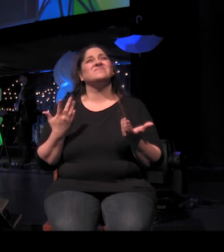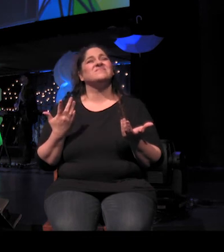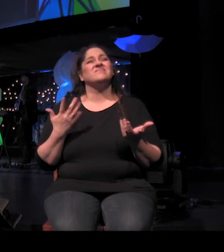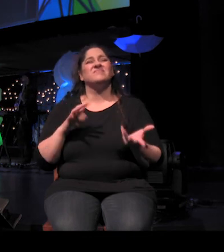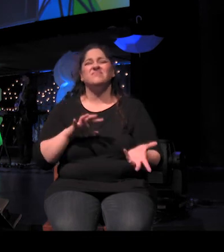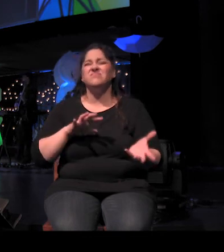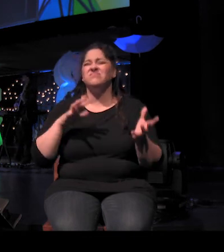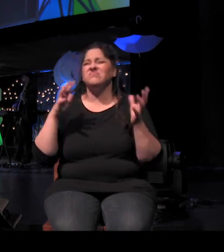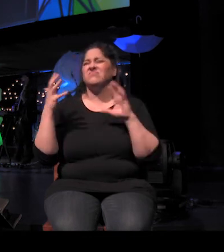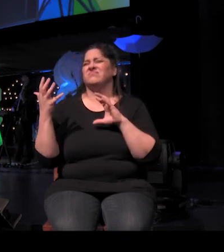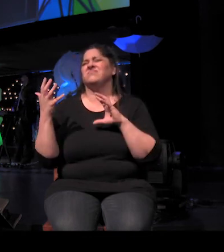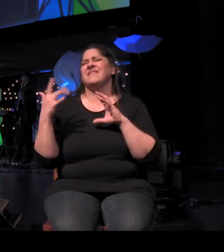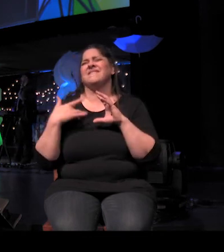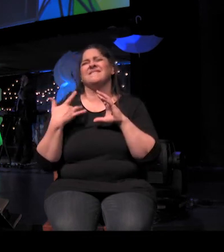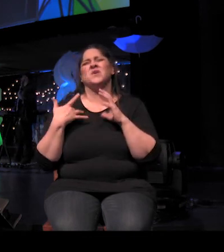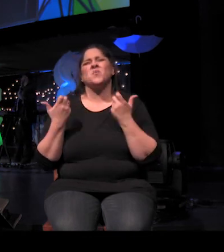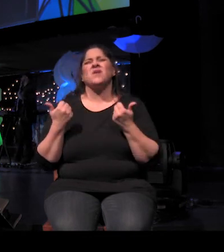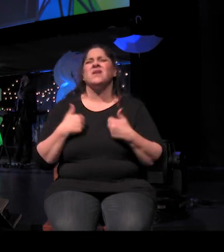chaos and